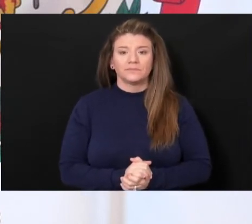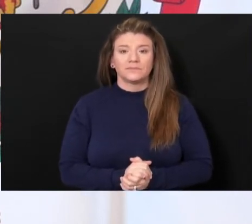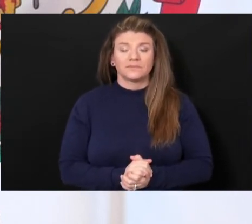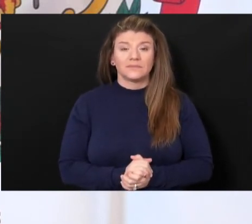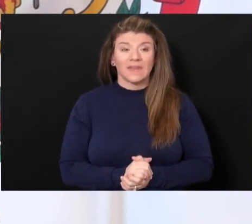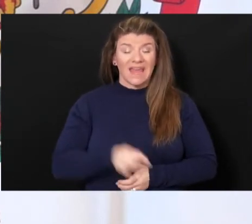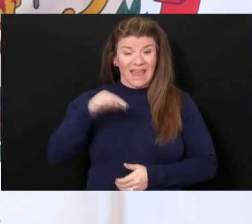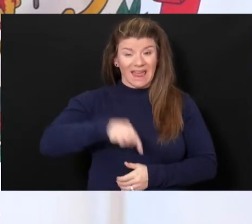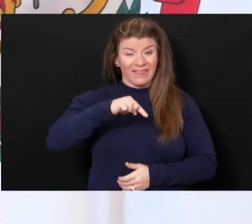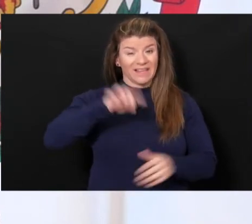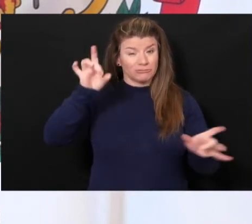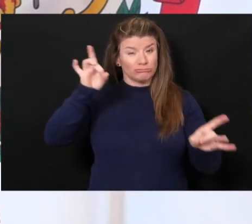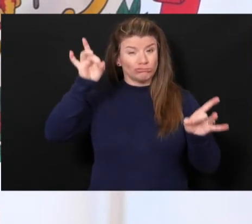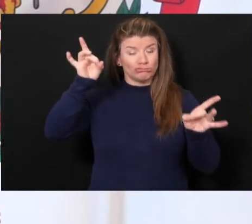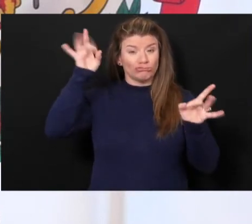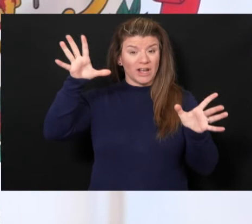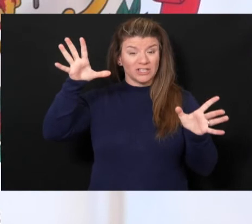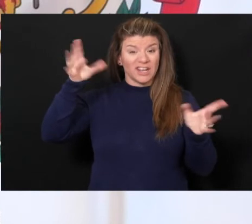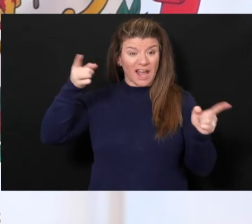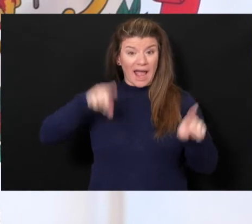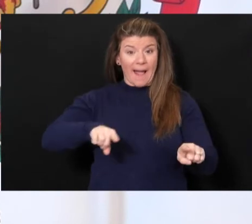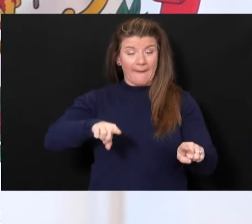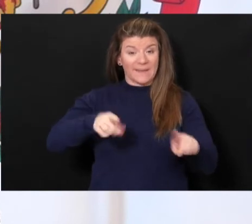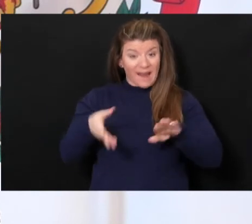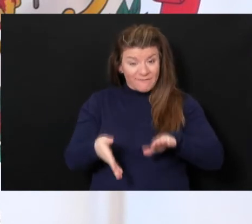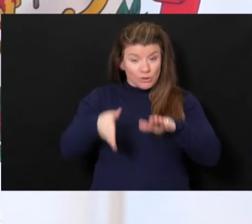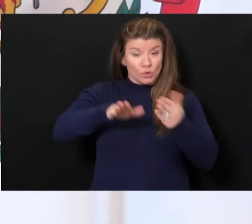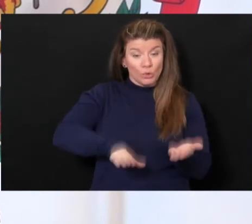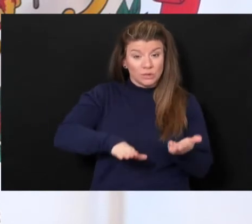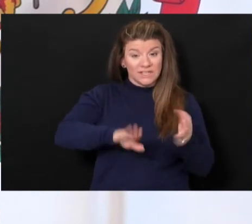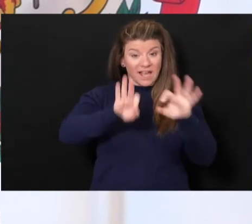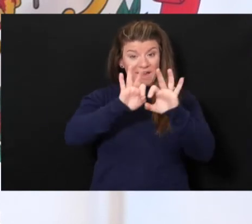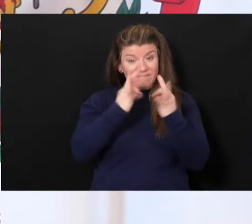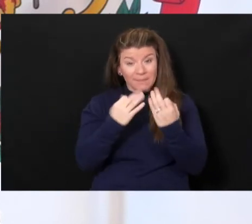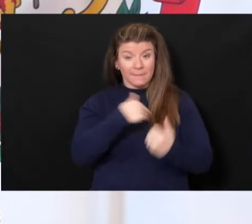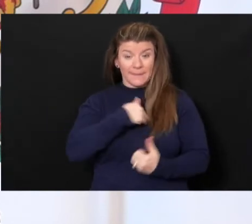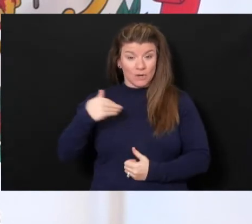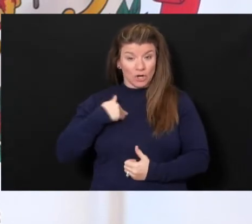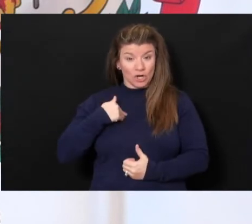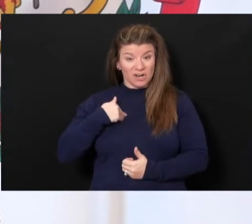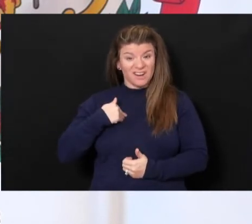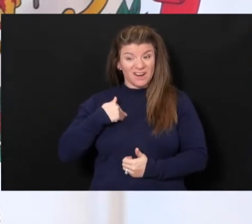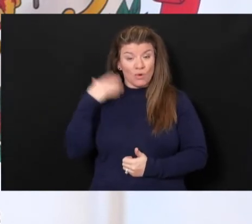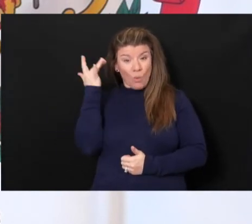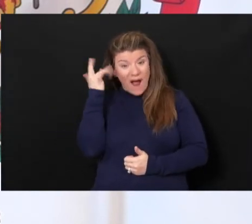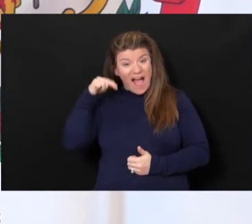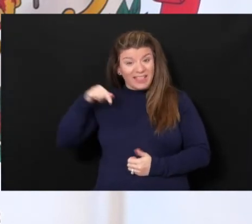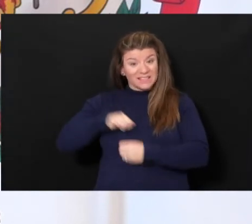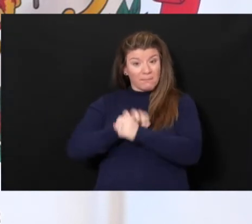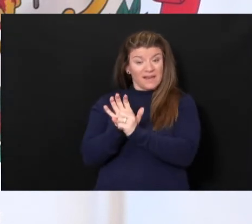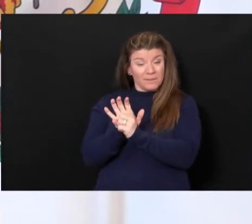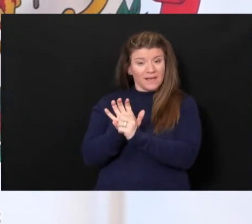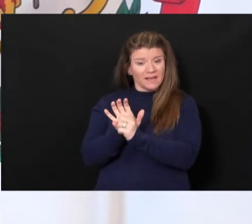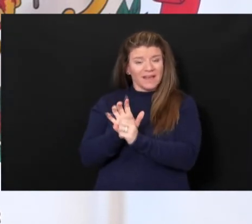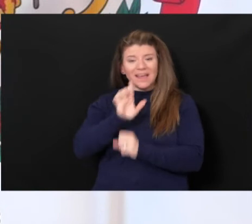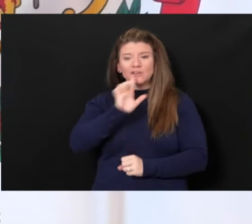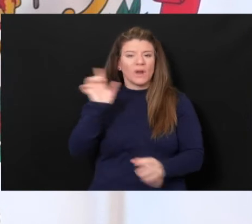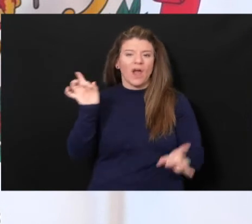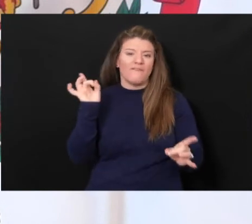this tragedy of losing a loved one to this dreaded killer is just plain